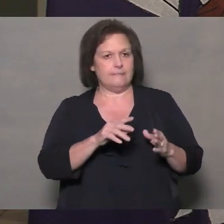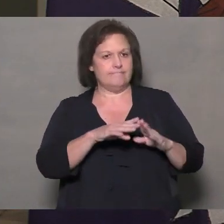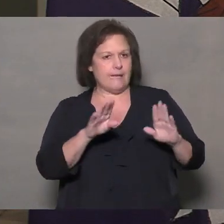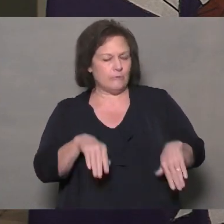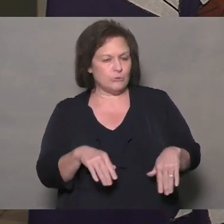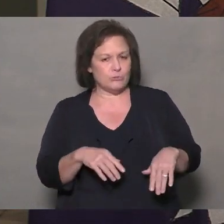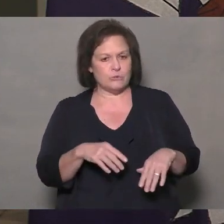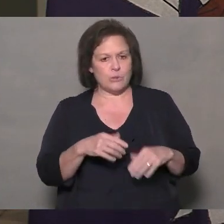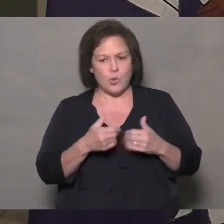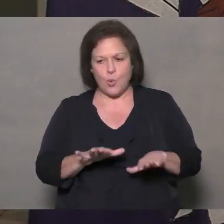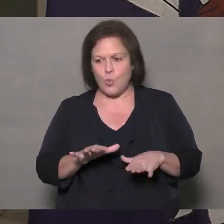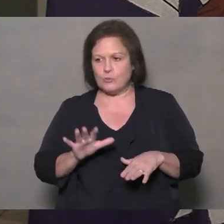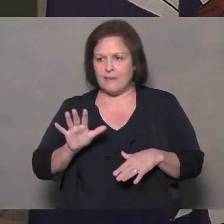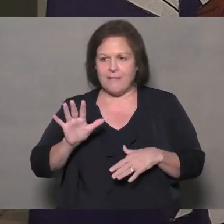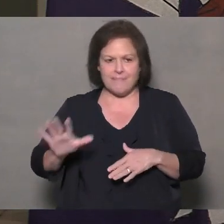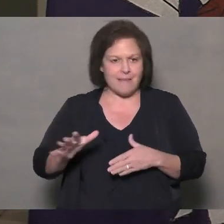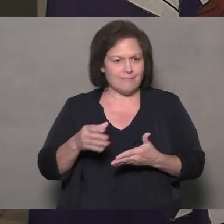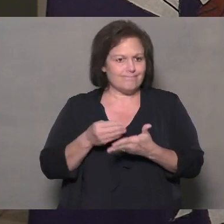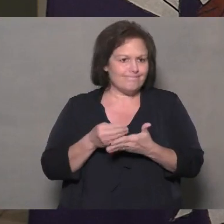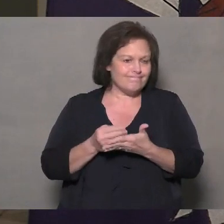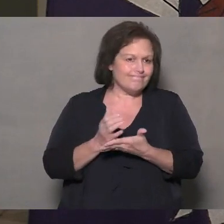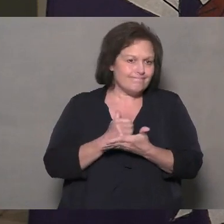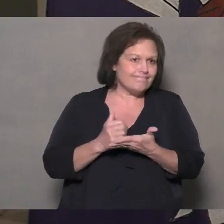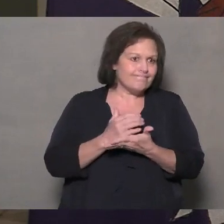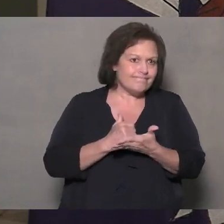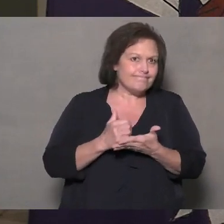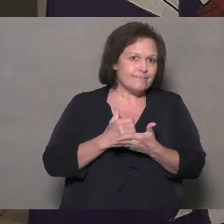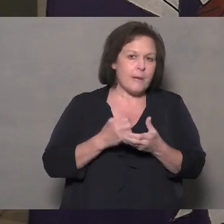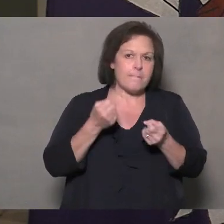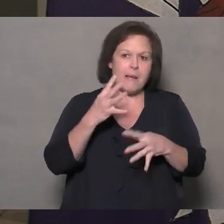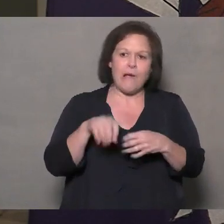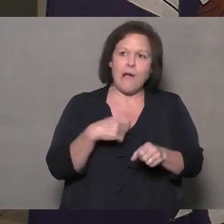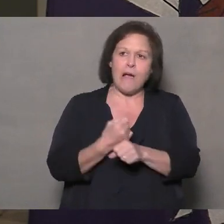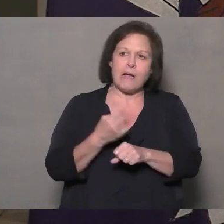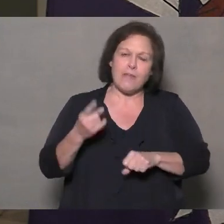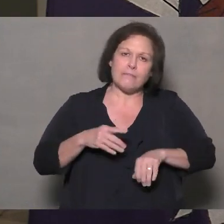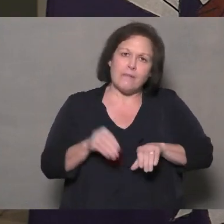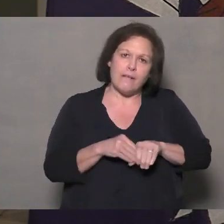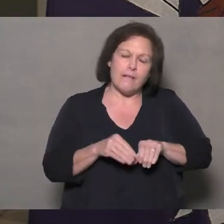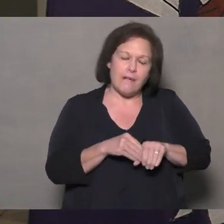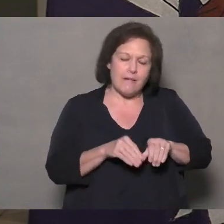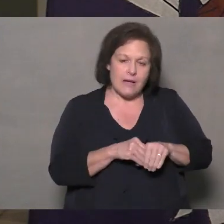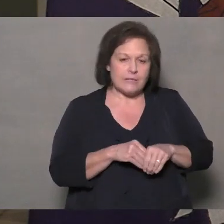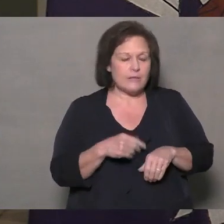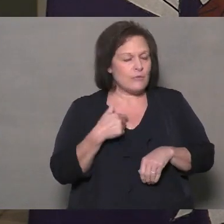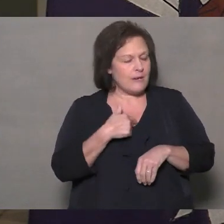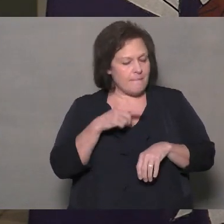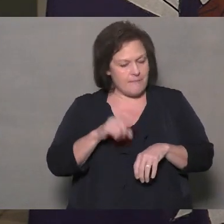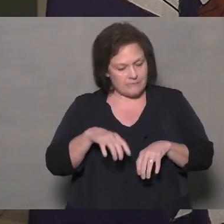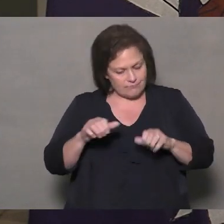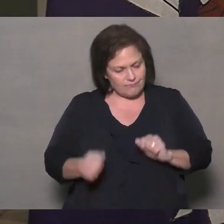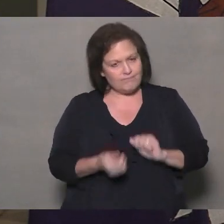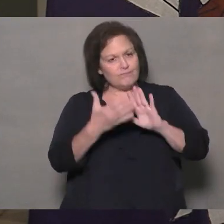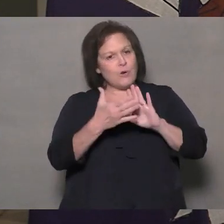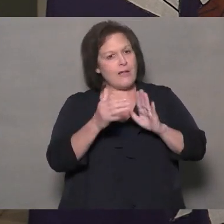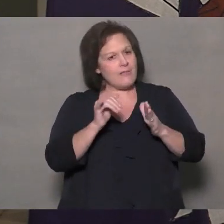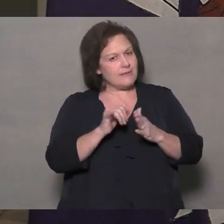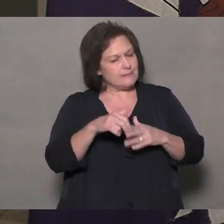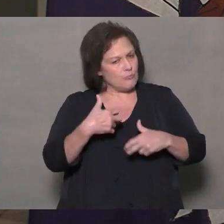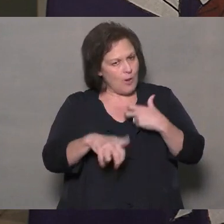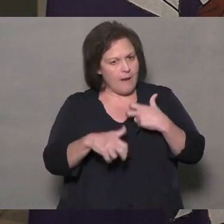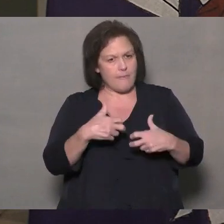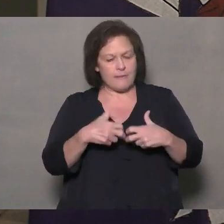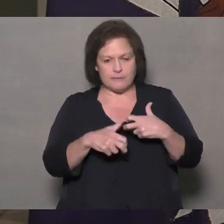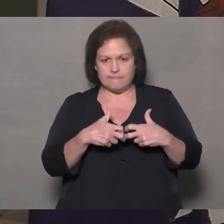have spent a lifetime to build. We must address this crisis with every tool at